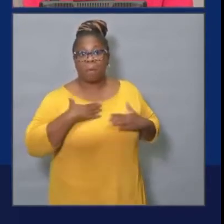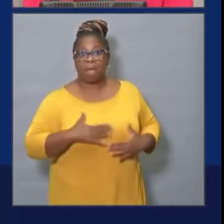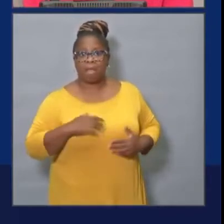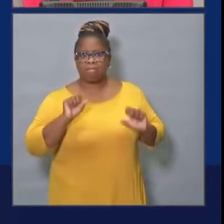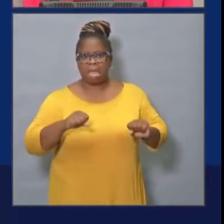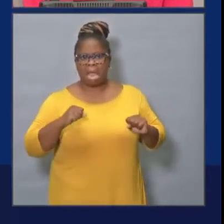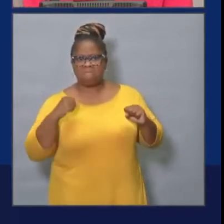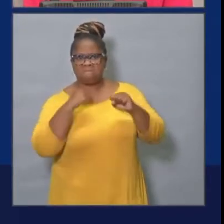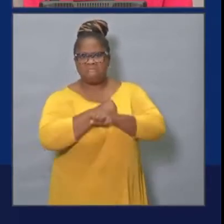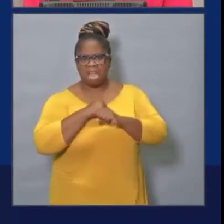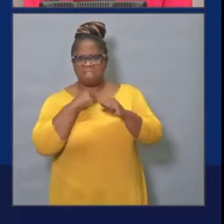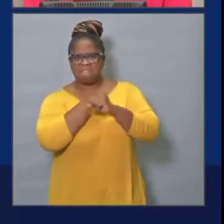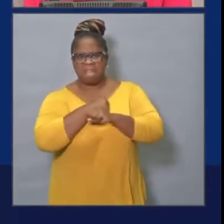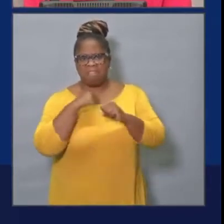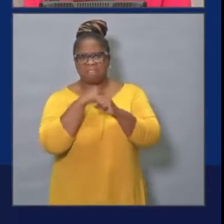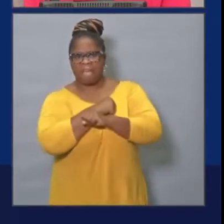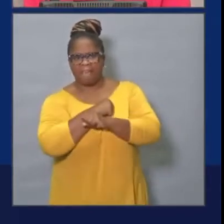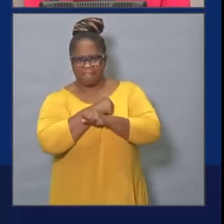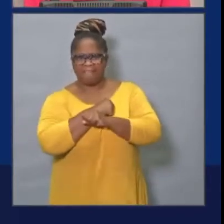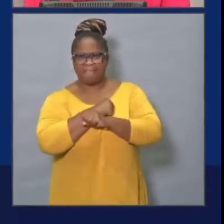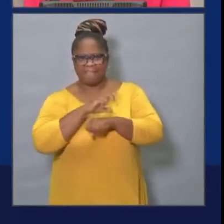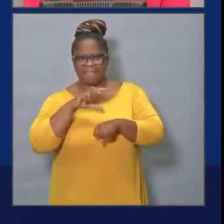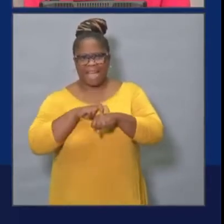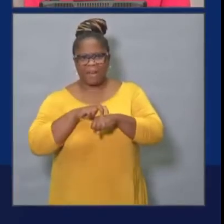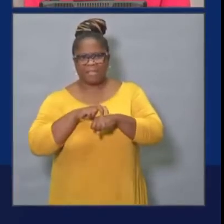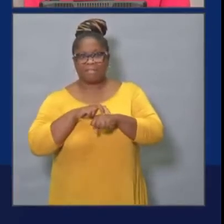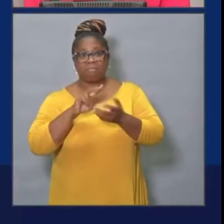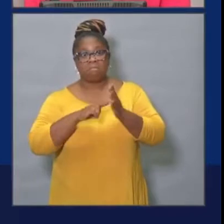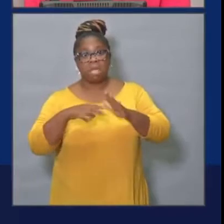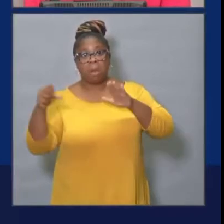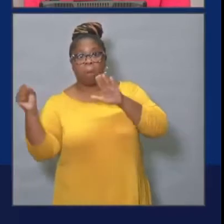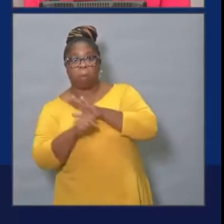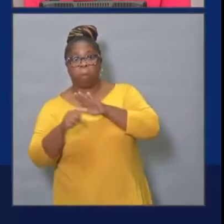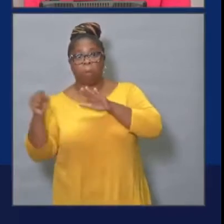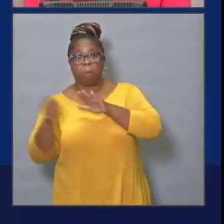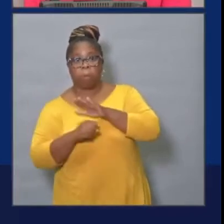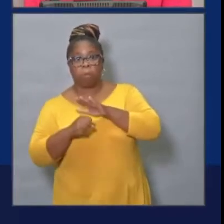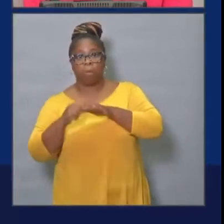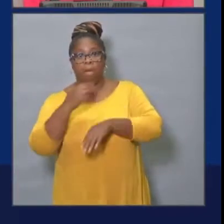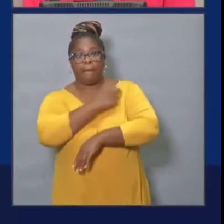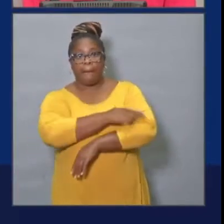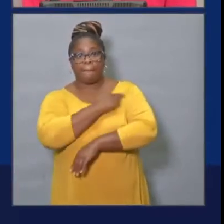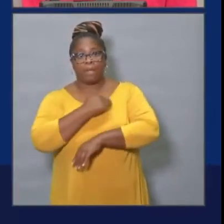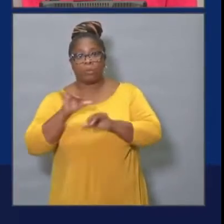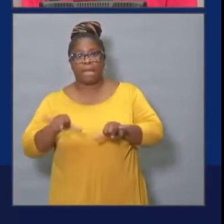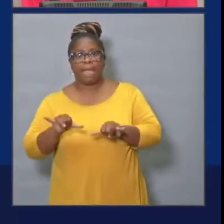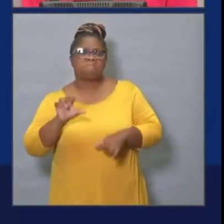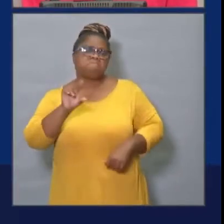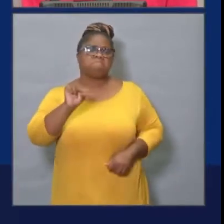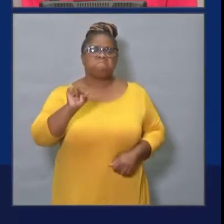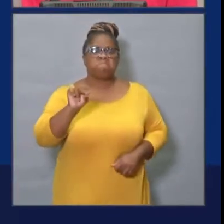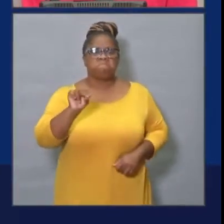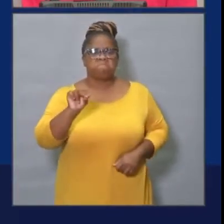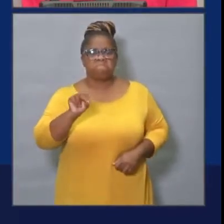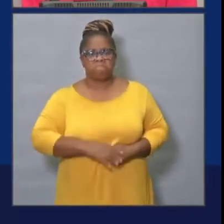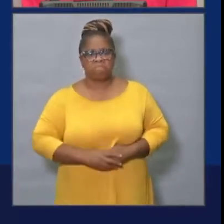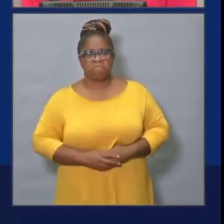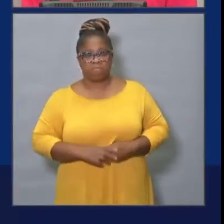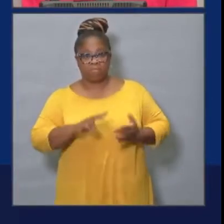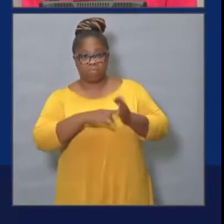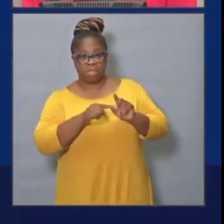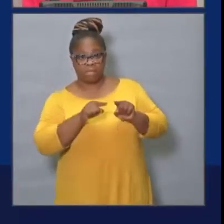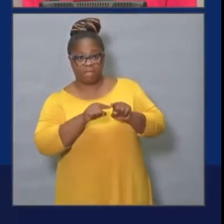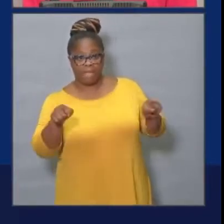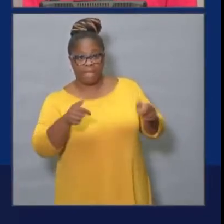and that's why we don't see the same high hospitalization rates among that ED group. But that doesn't mean that they